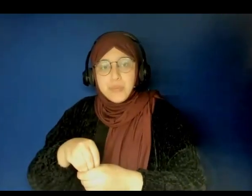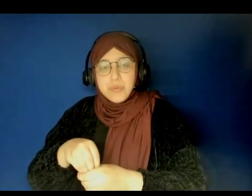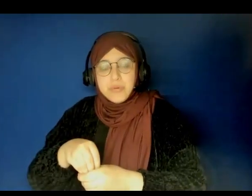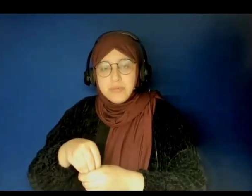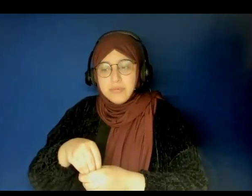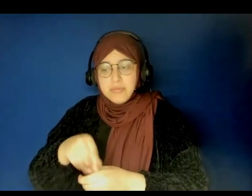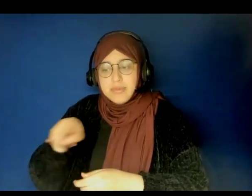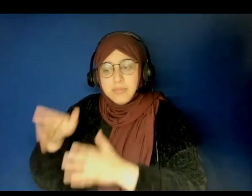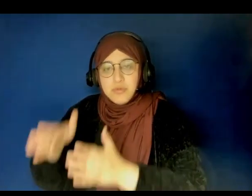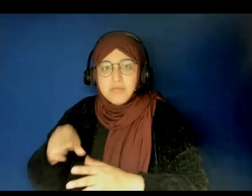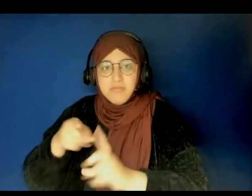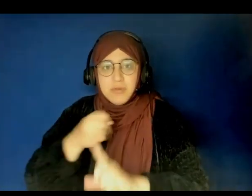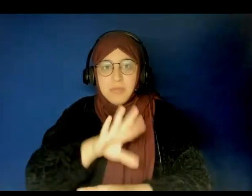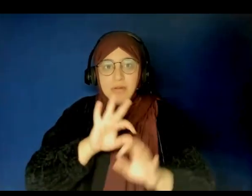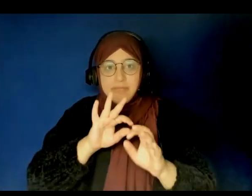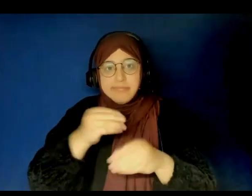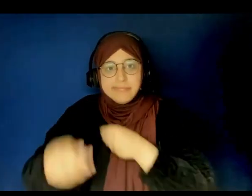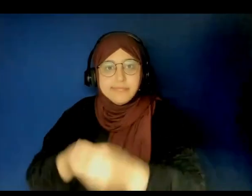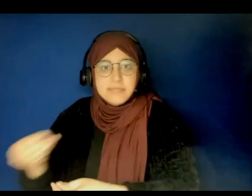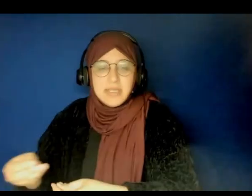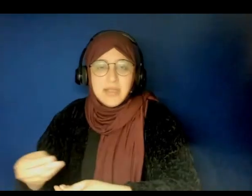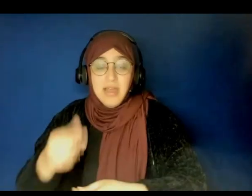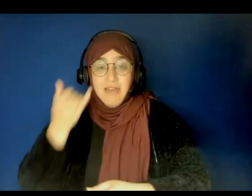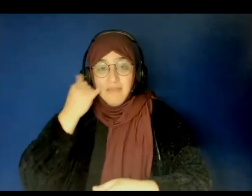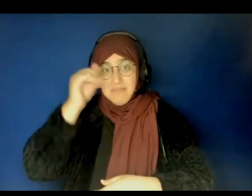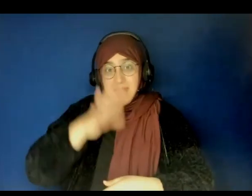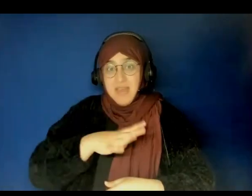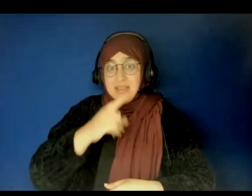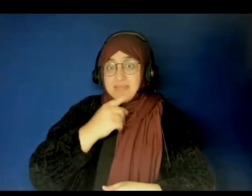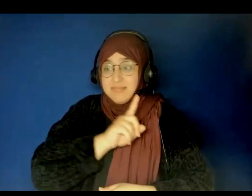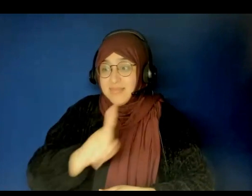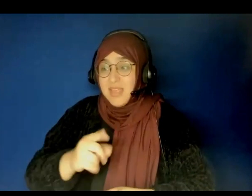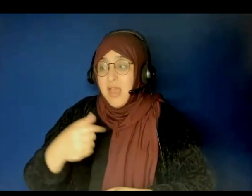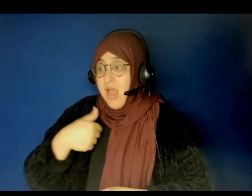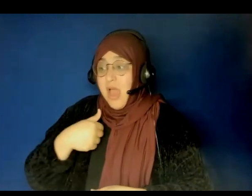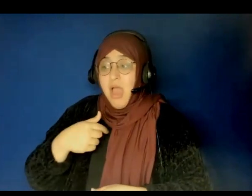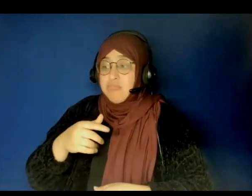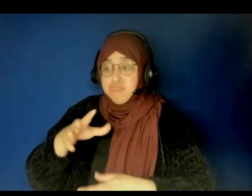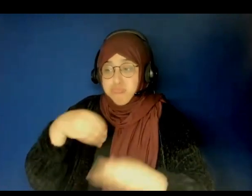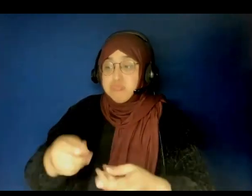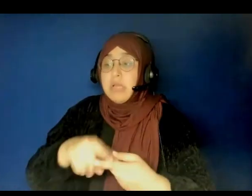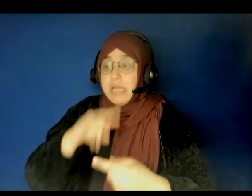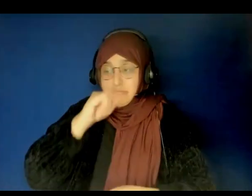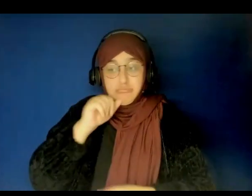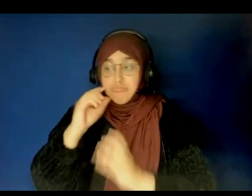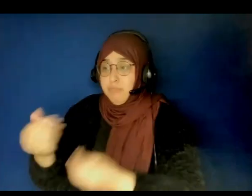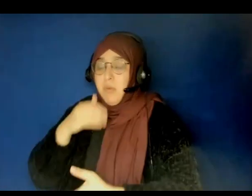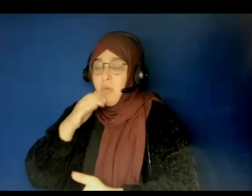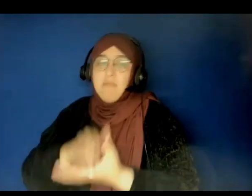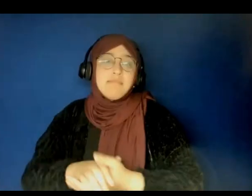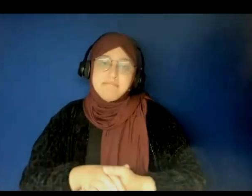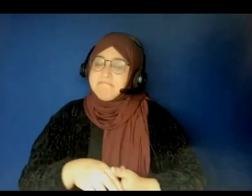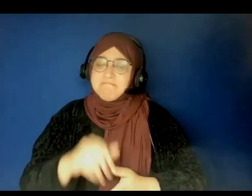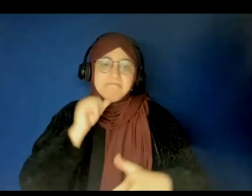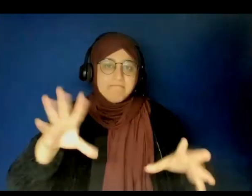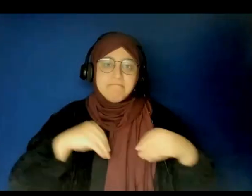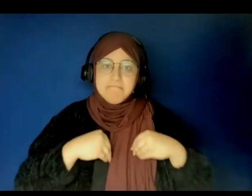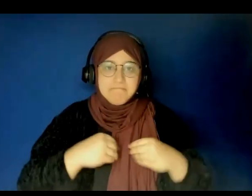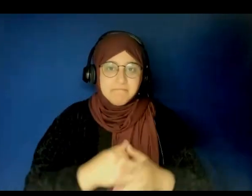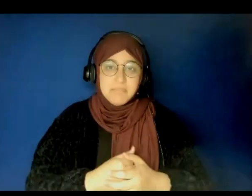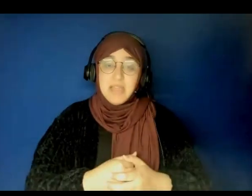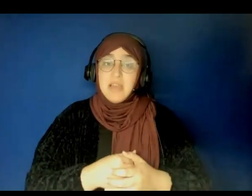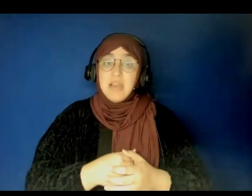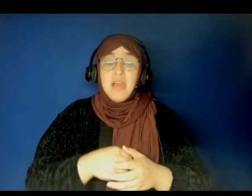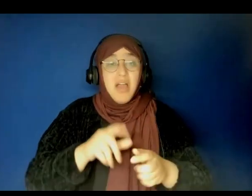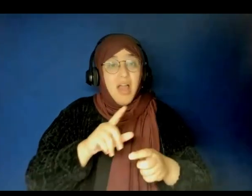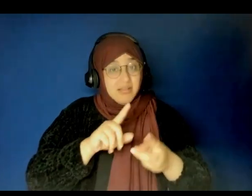to give all of this to my kids and nothing to my wife, that is not acceptable. And the opposite as well. He cannot give everything to his wife and nothing to his